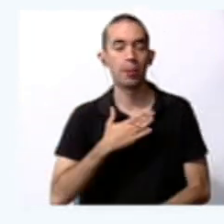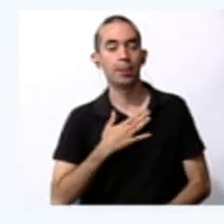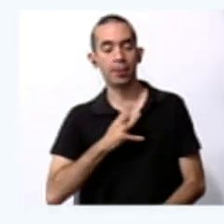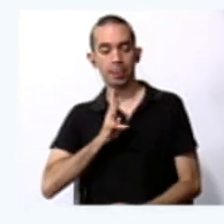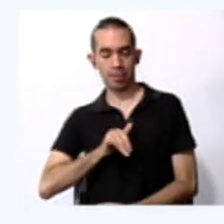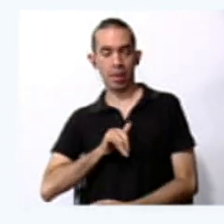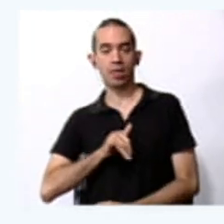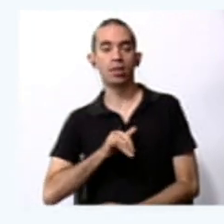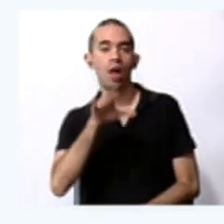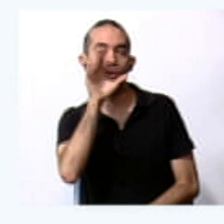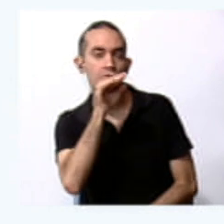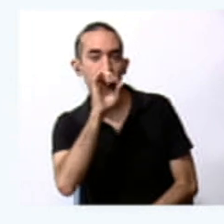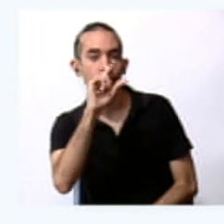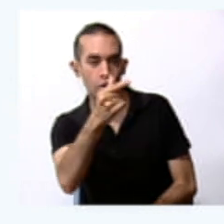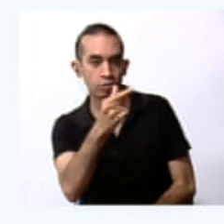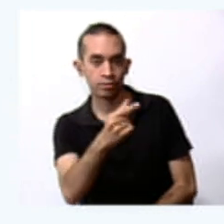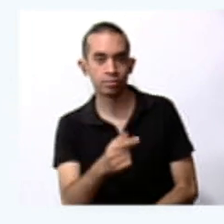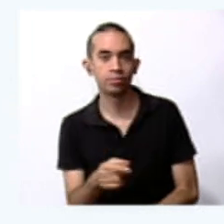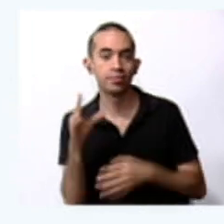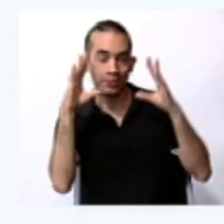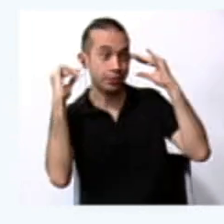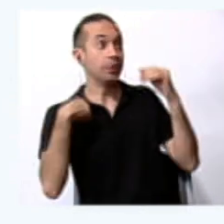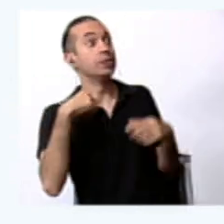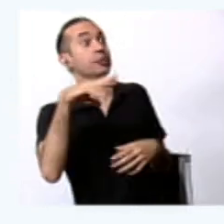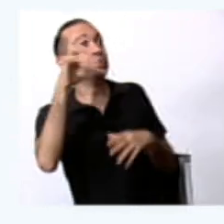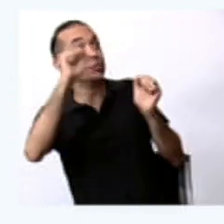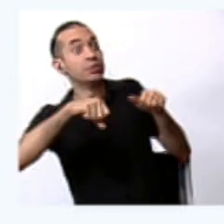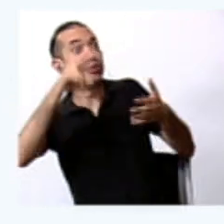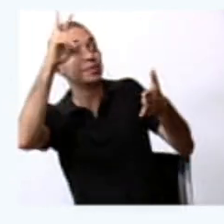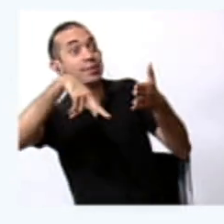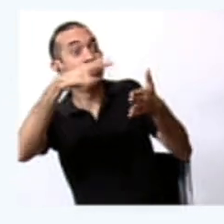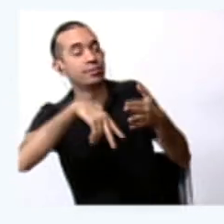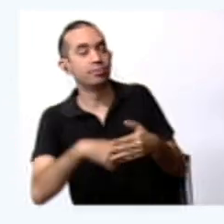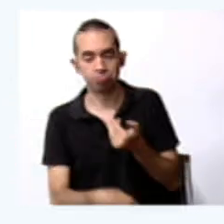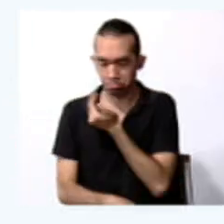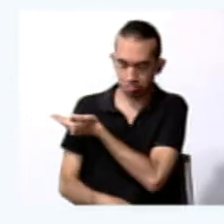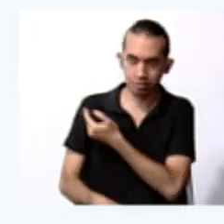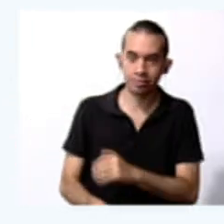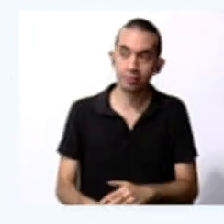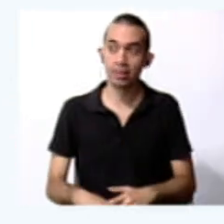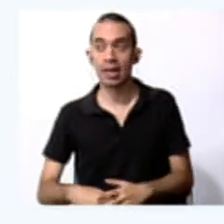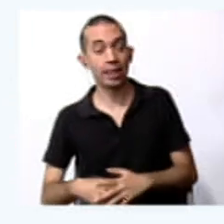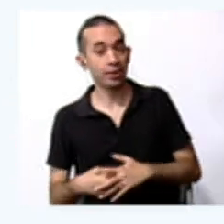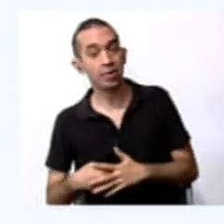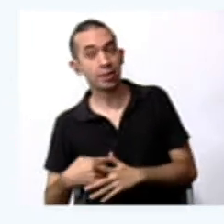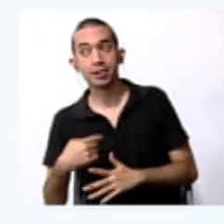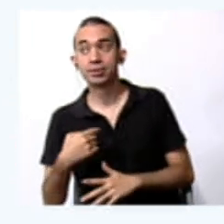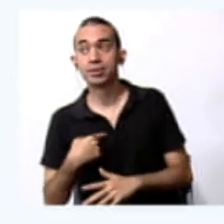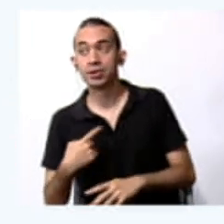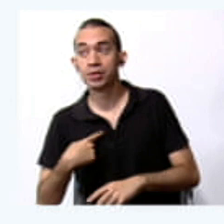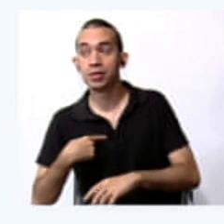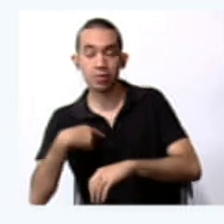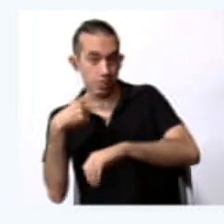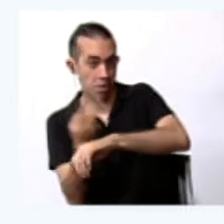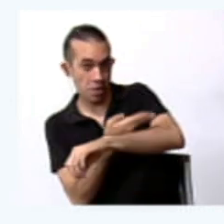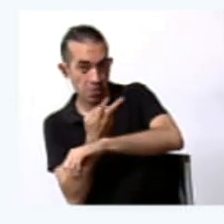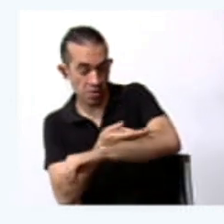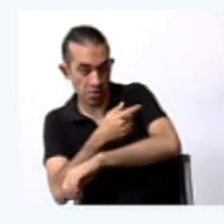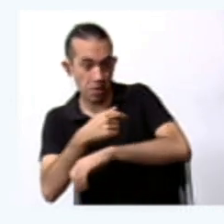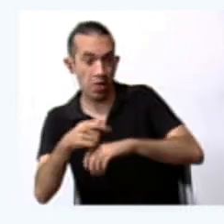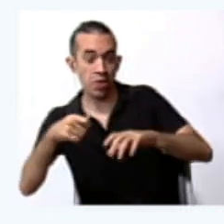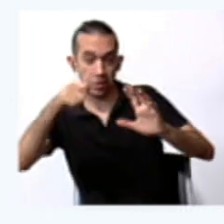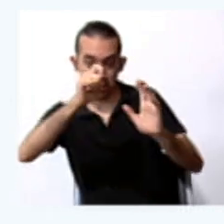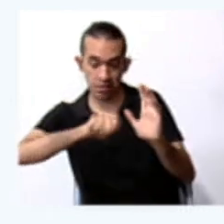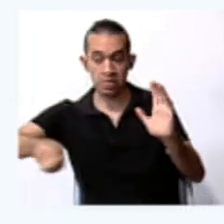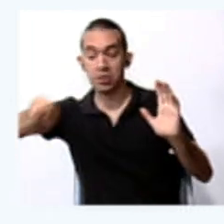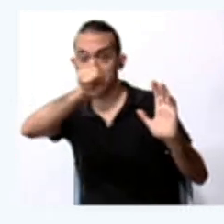I like this one. Can I read it? Of course, Zoe, you can read it. I groom my dog. I